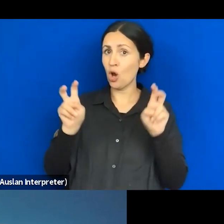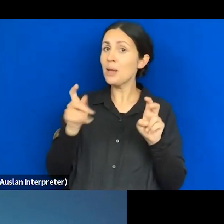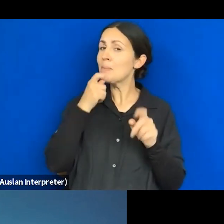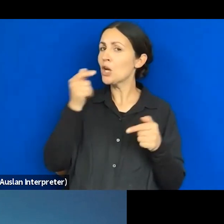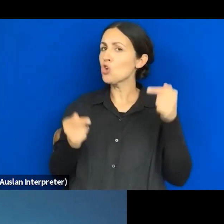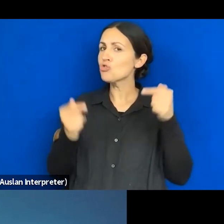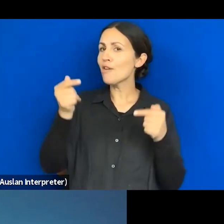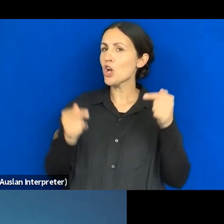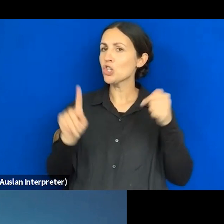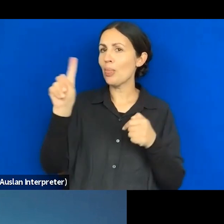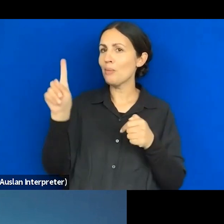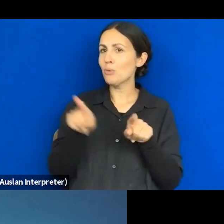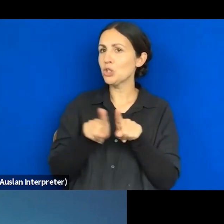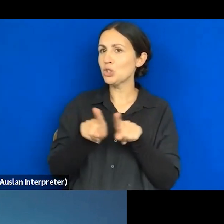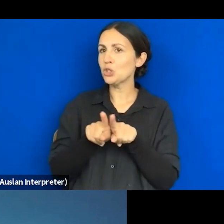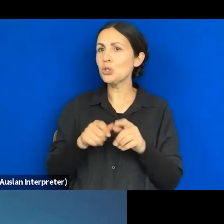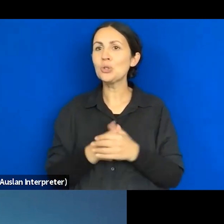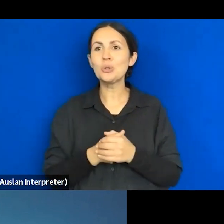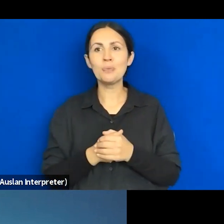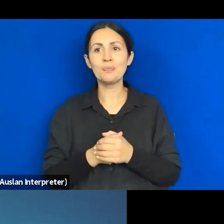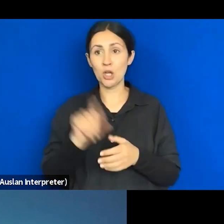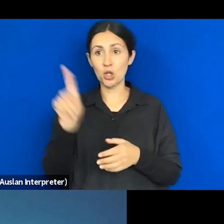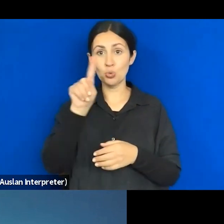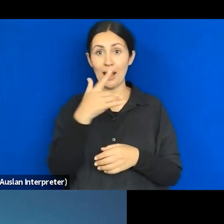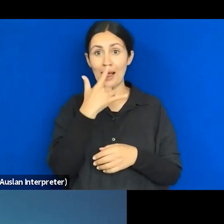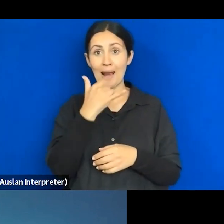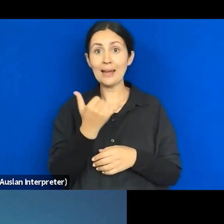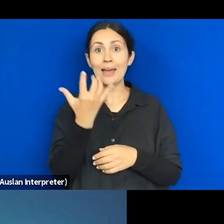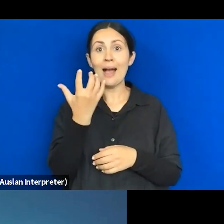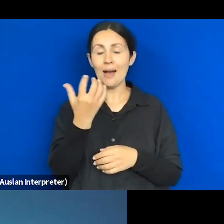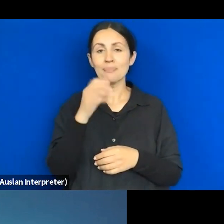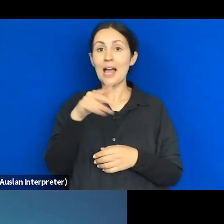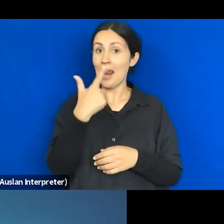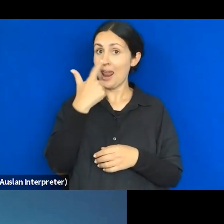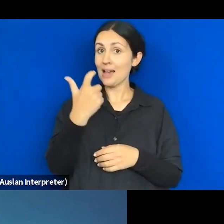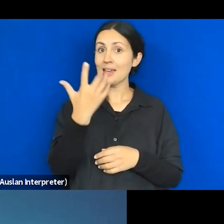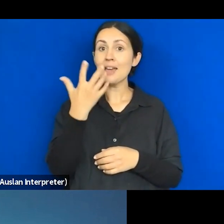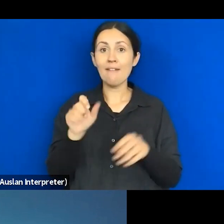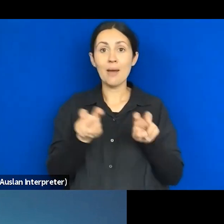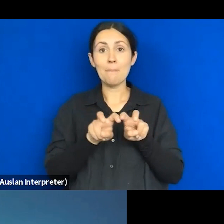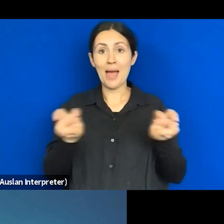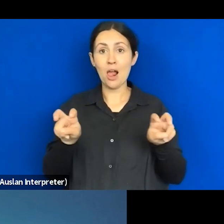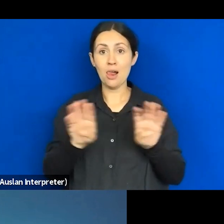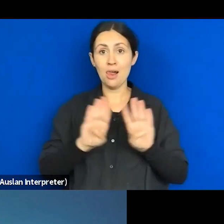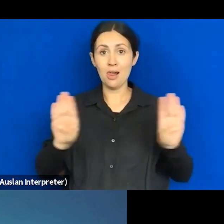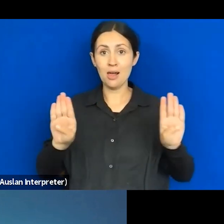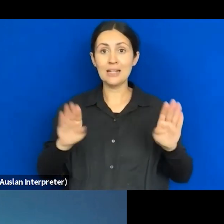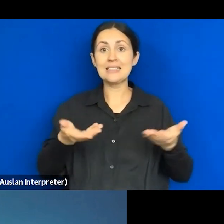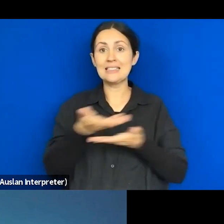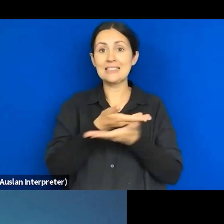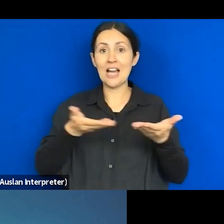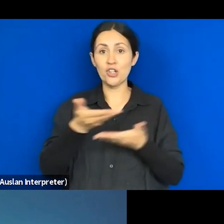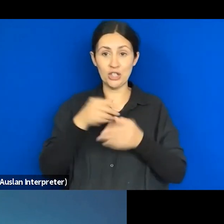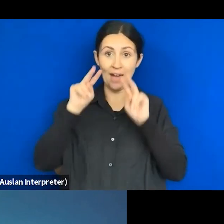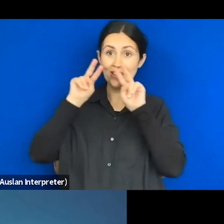controversial. And today we're fortunate enough to be able to have a panel discussion around the talk. And I've had a look at some of the comments in